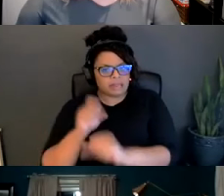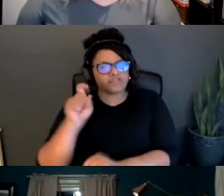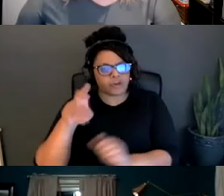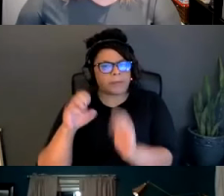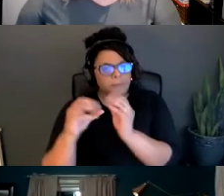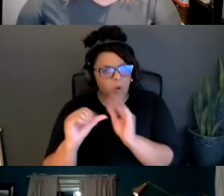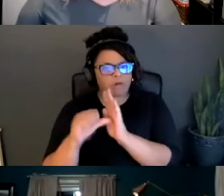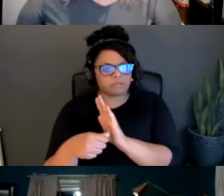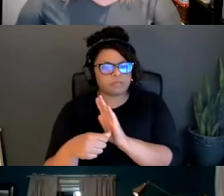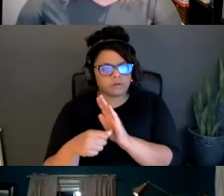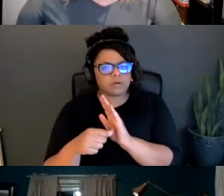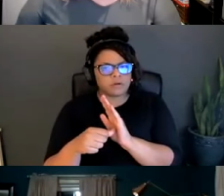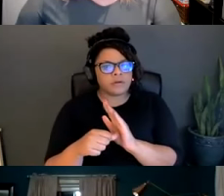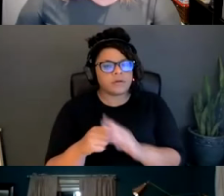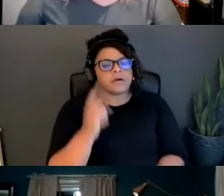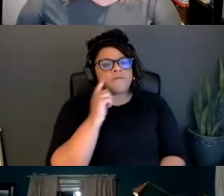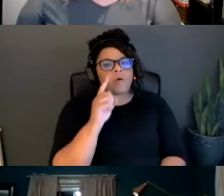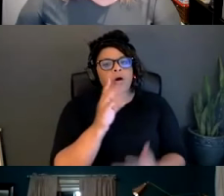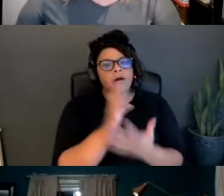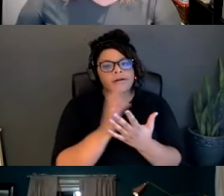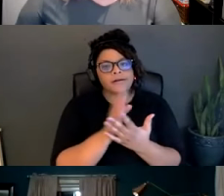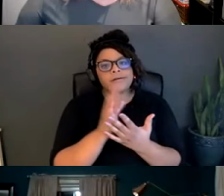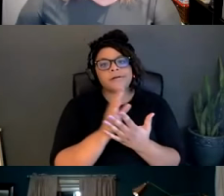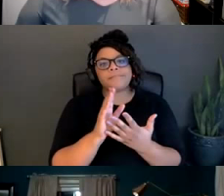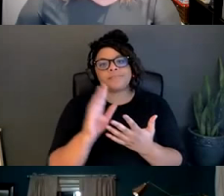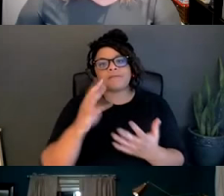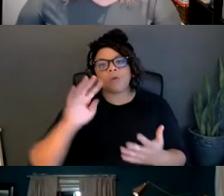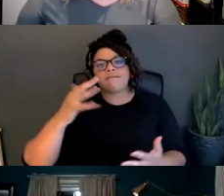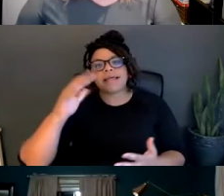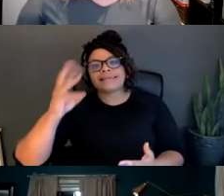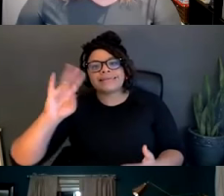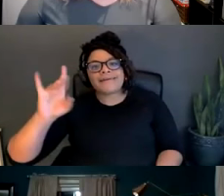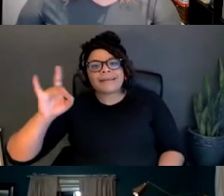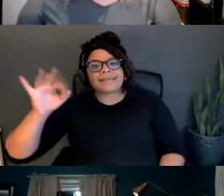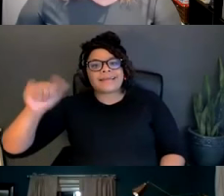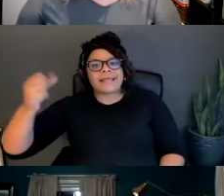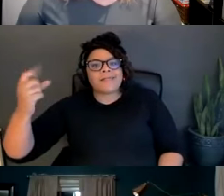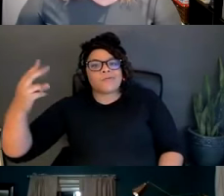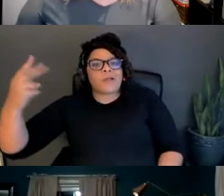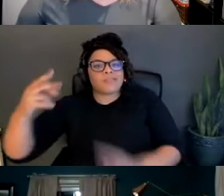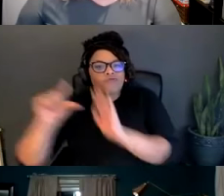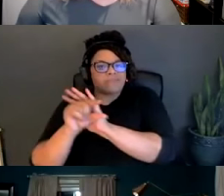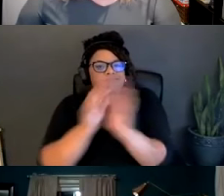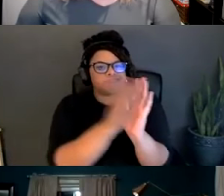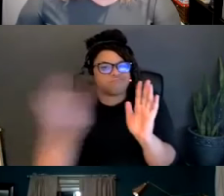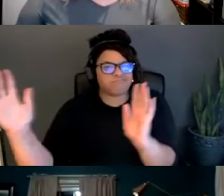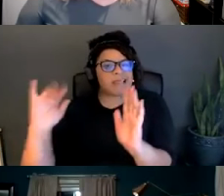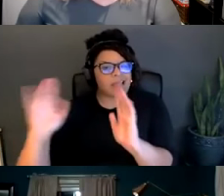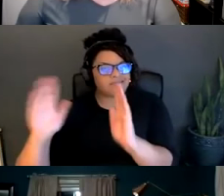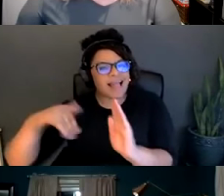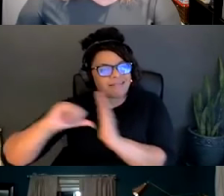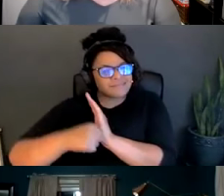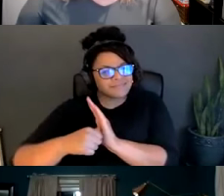the upper elementary, middle school, and high school grades. And I think that that is a